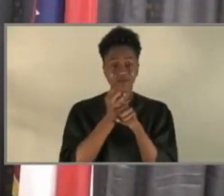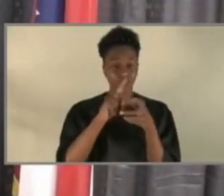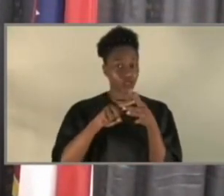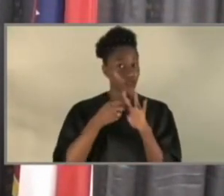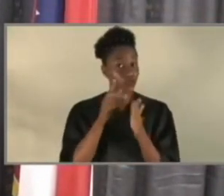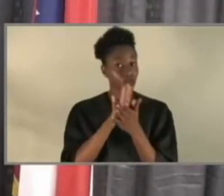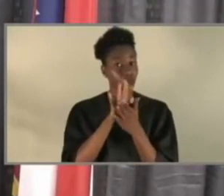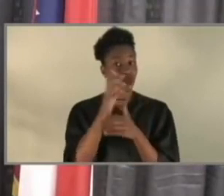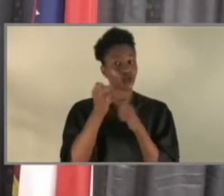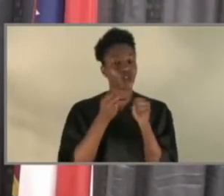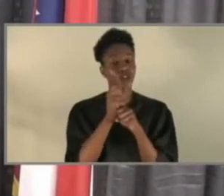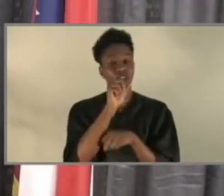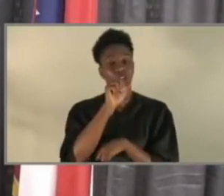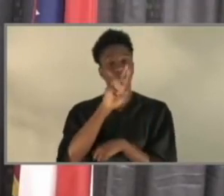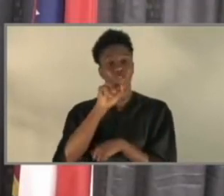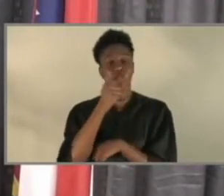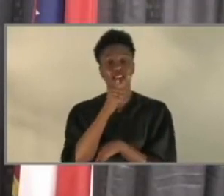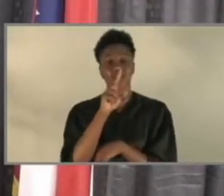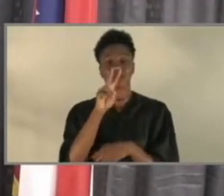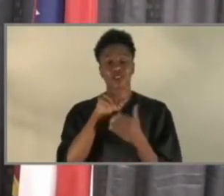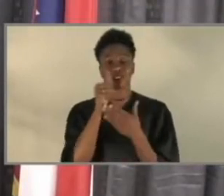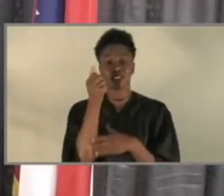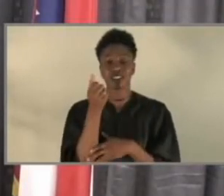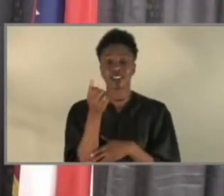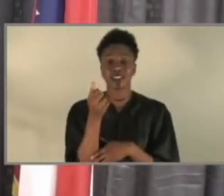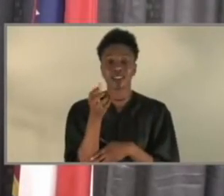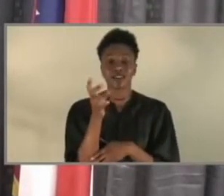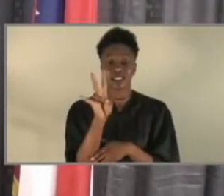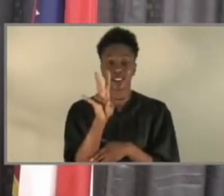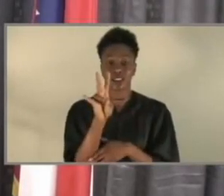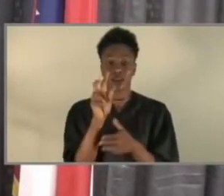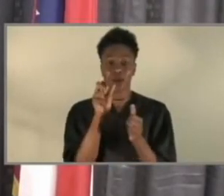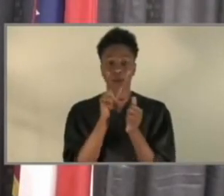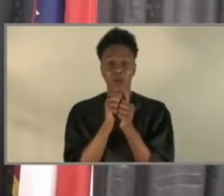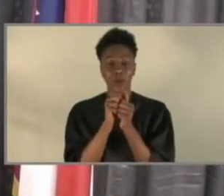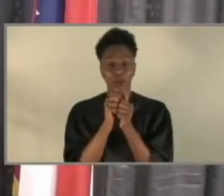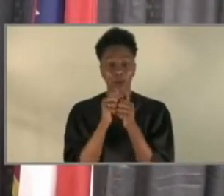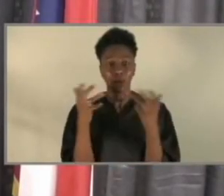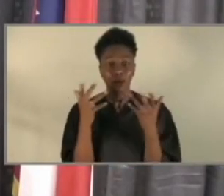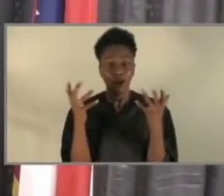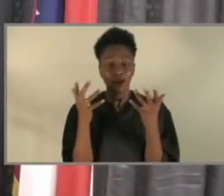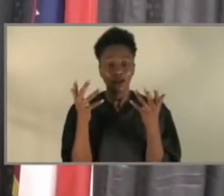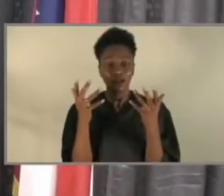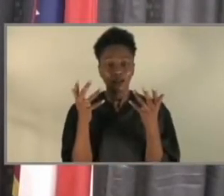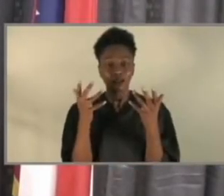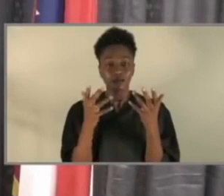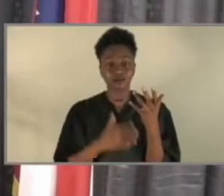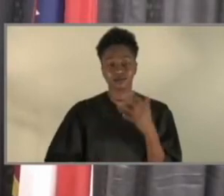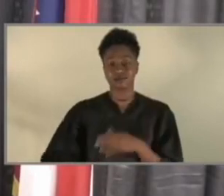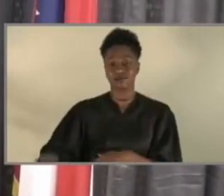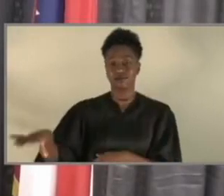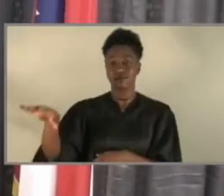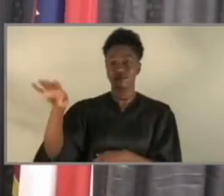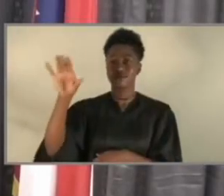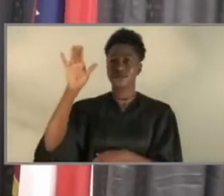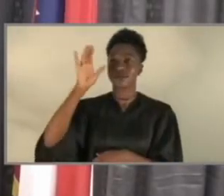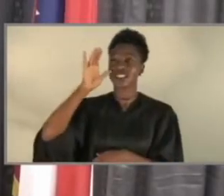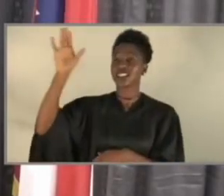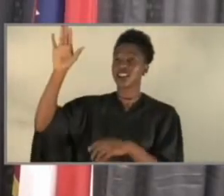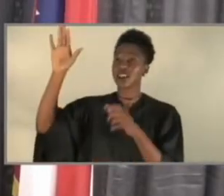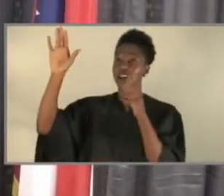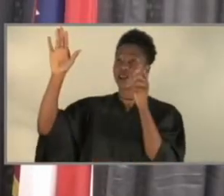school year in August of 2017 with a historical total solar